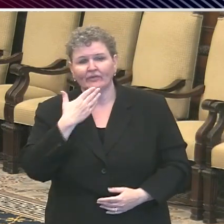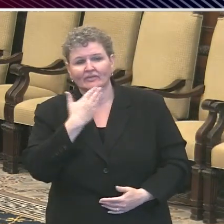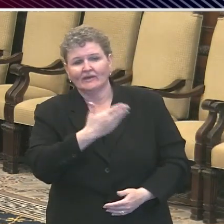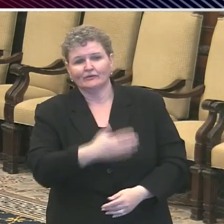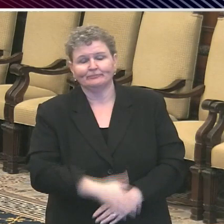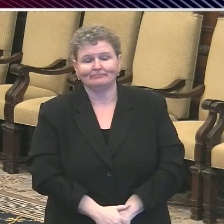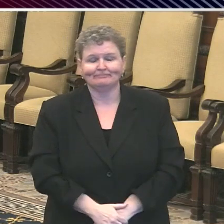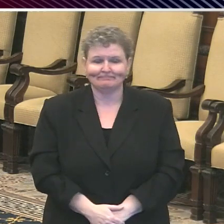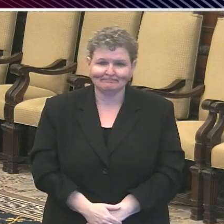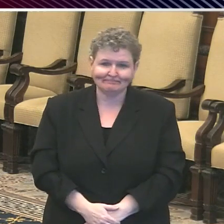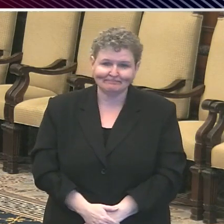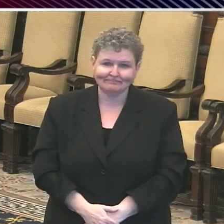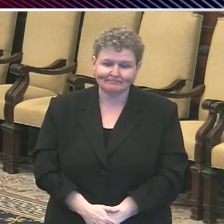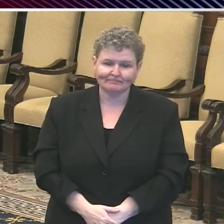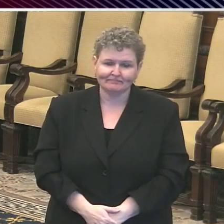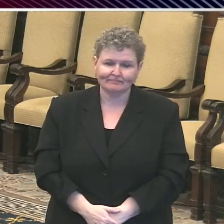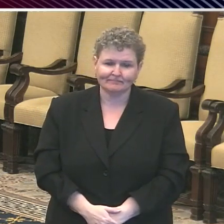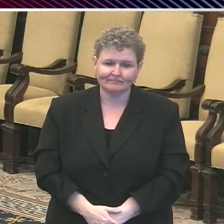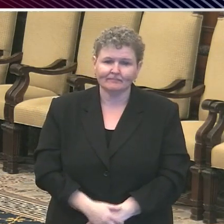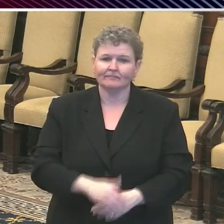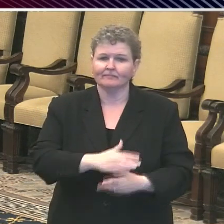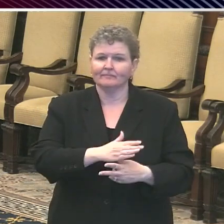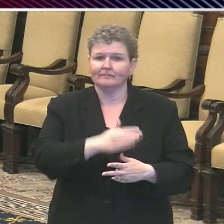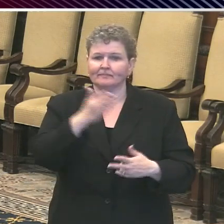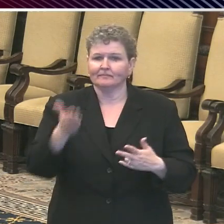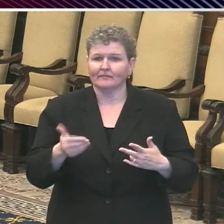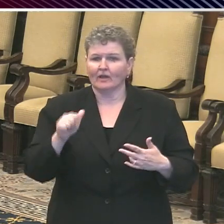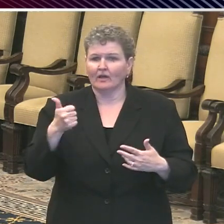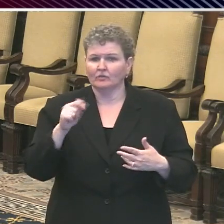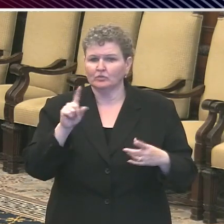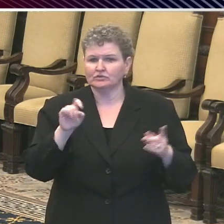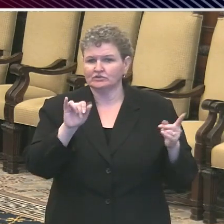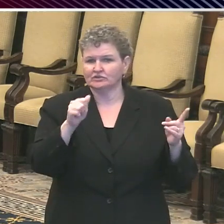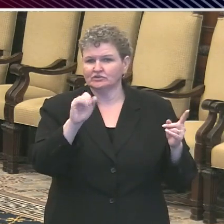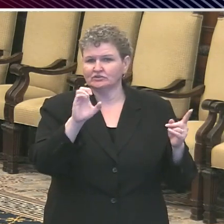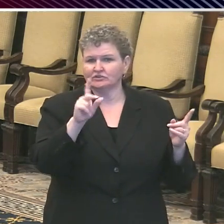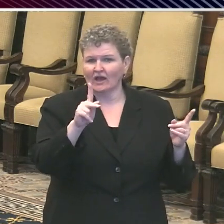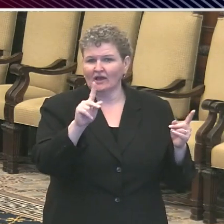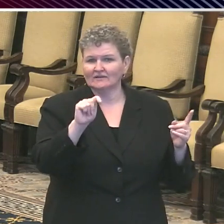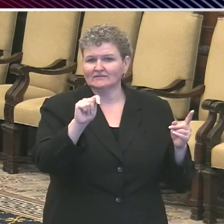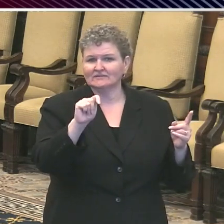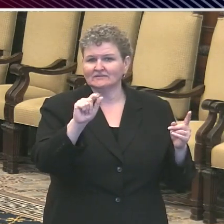Thanks, Denise. Now we're going to go to Jack Thompson with Metro.